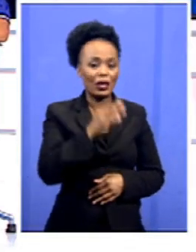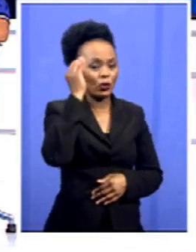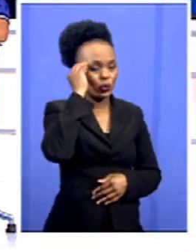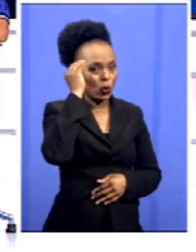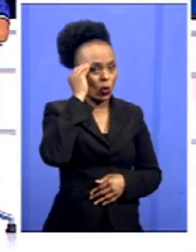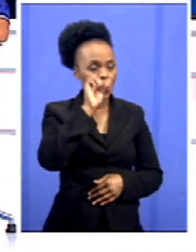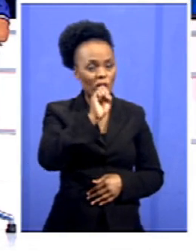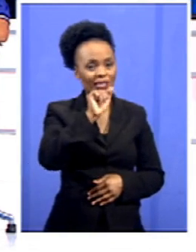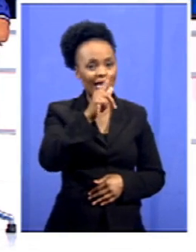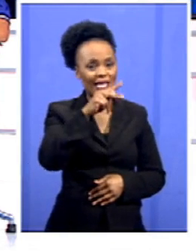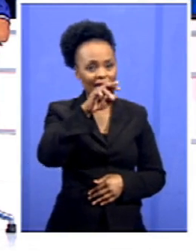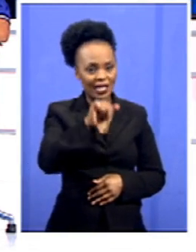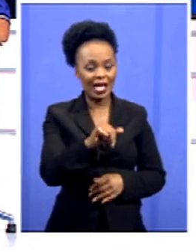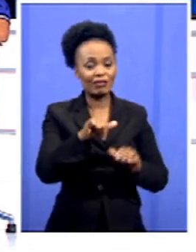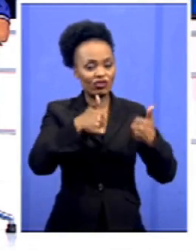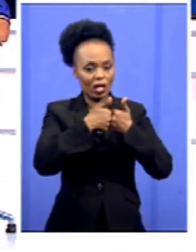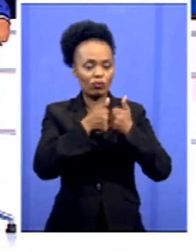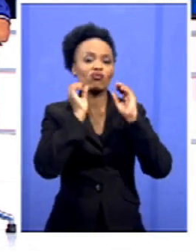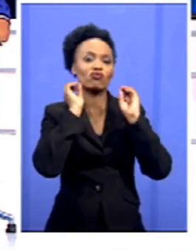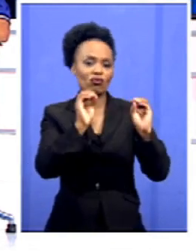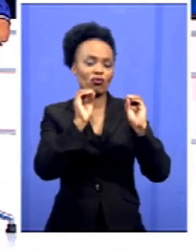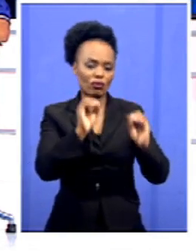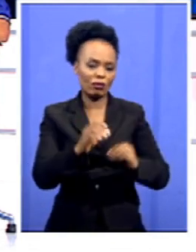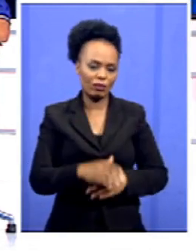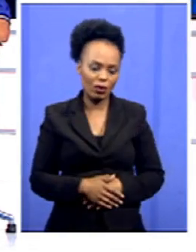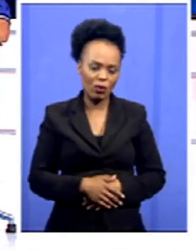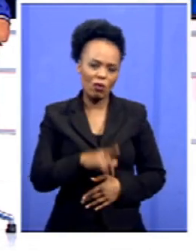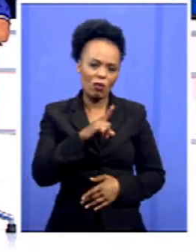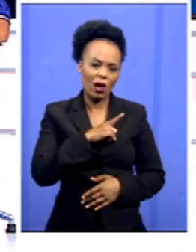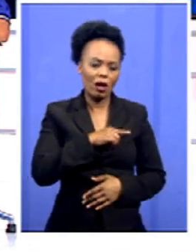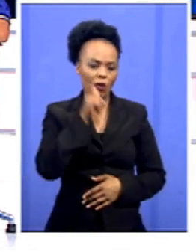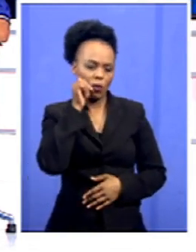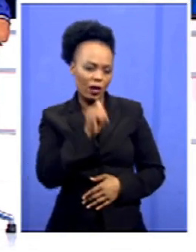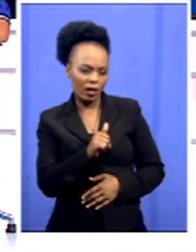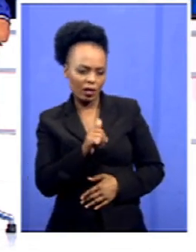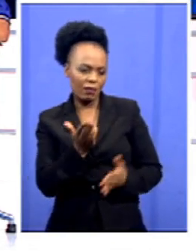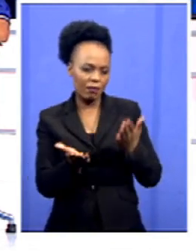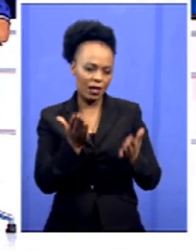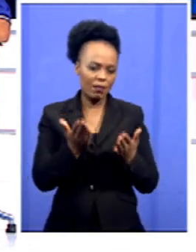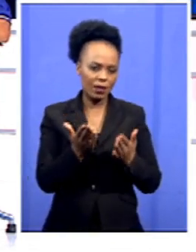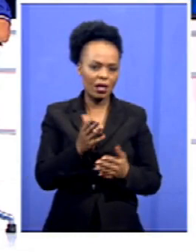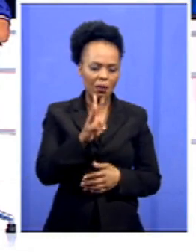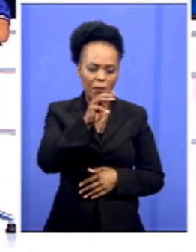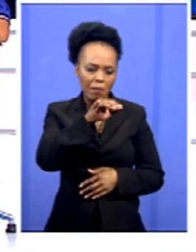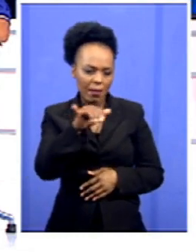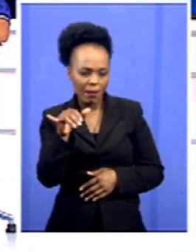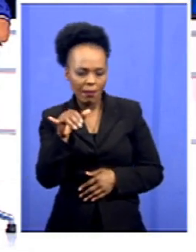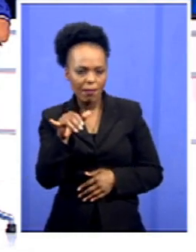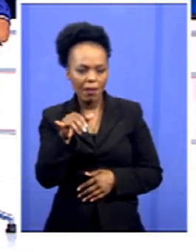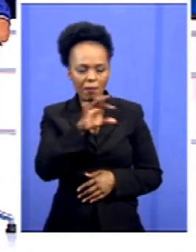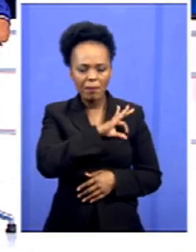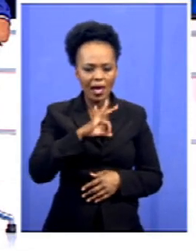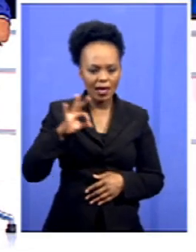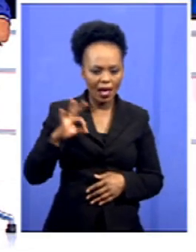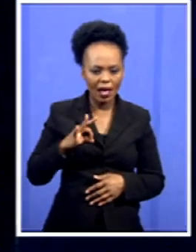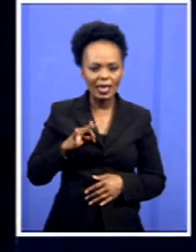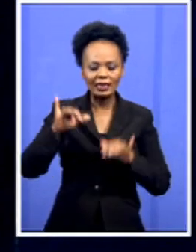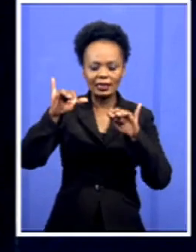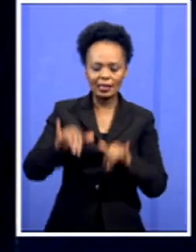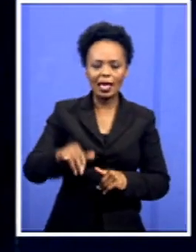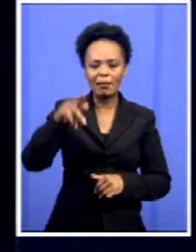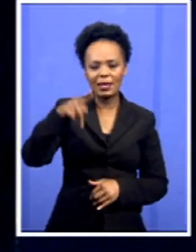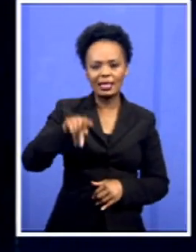you stay outside the boundaries of your municipality, like the incoming mayor here who stays in Peacehaven, you will